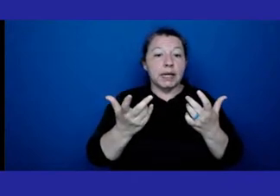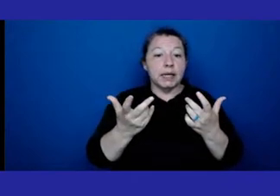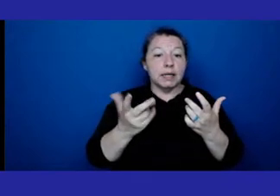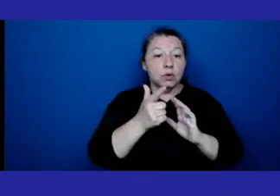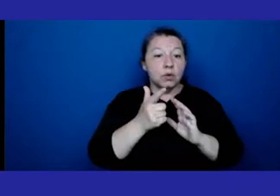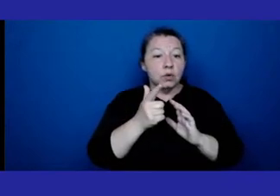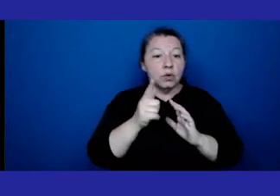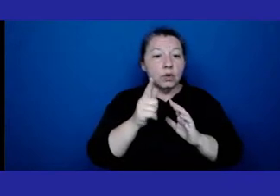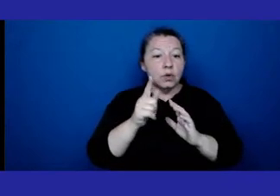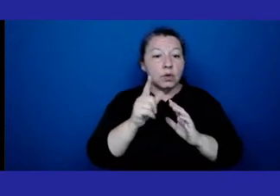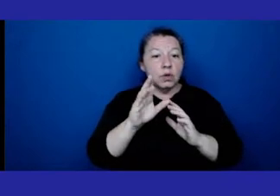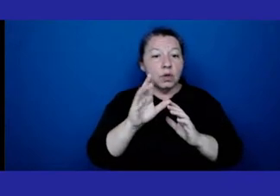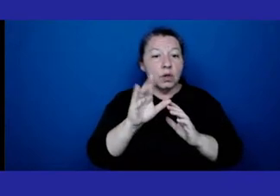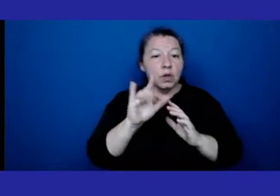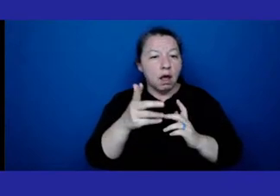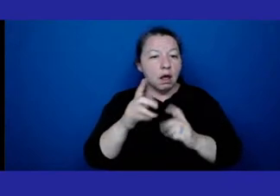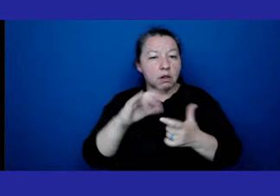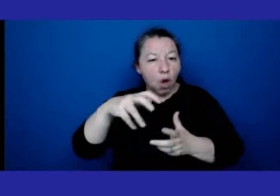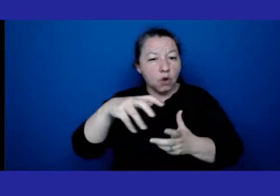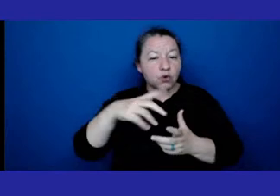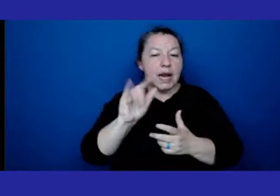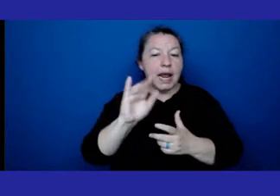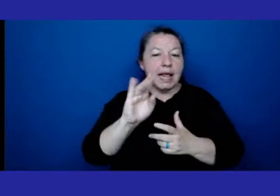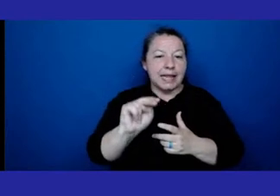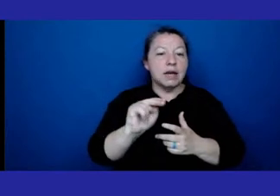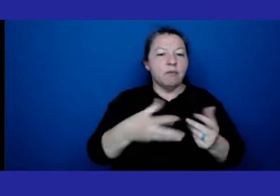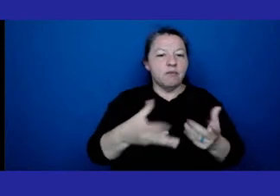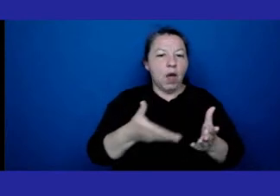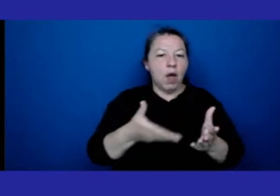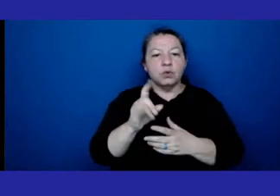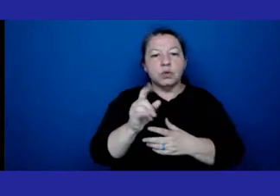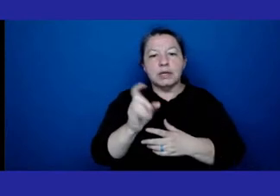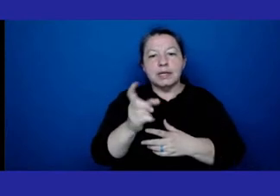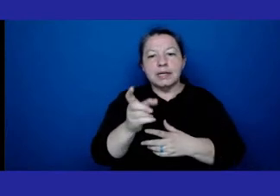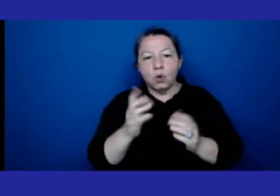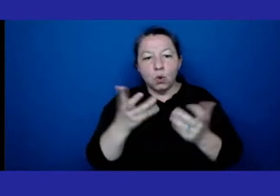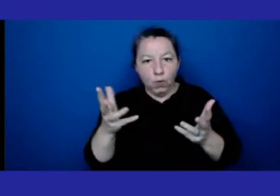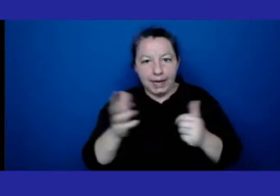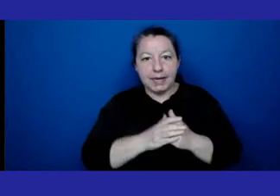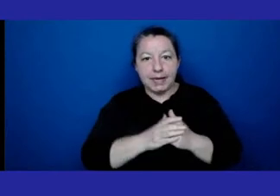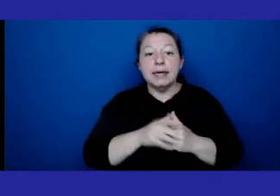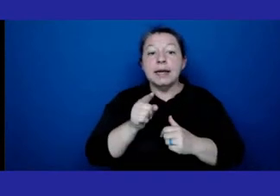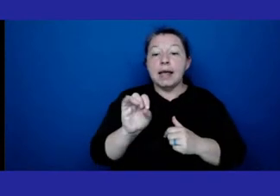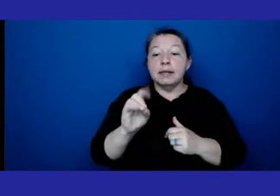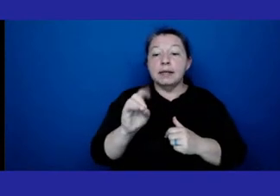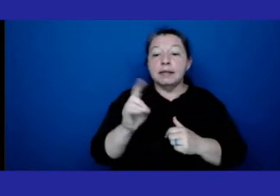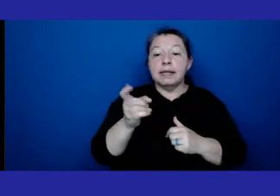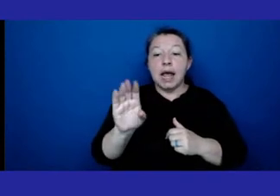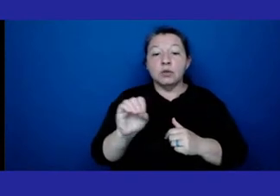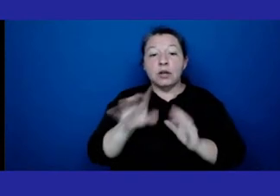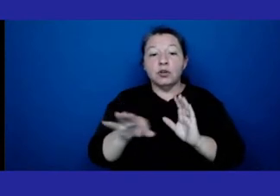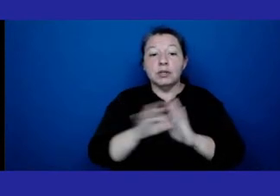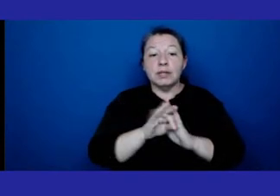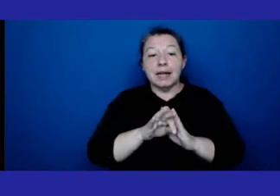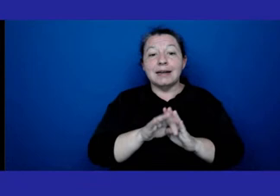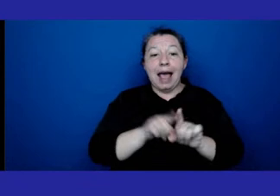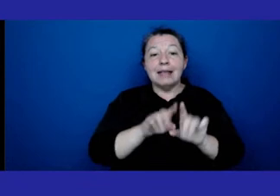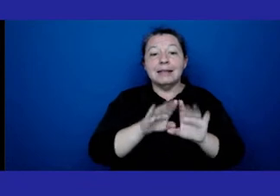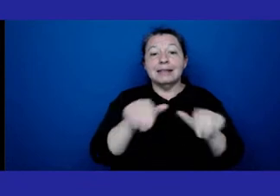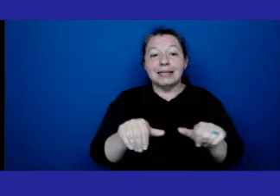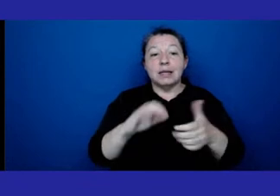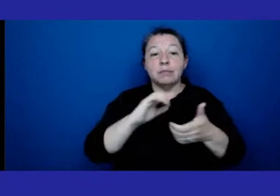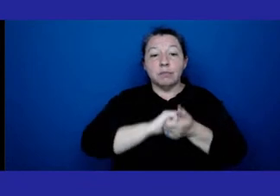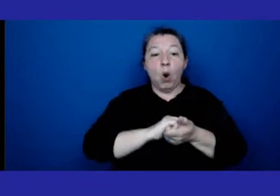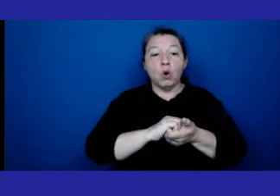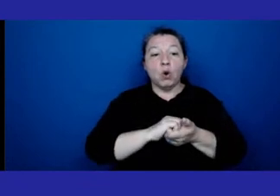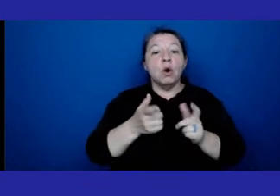laundry and linen services are provided through Sodexo, and Sodexo was selected as the system's partner as an outcome